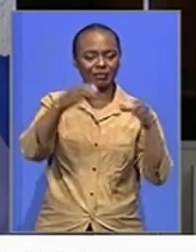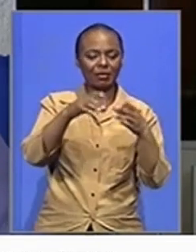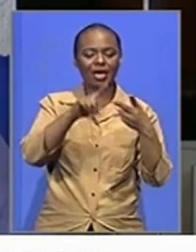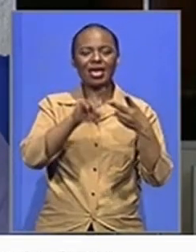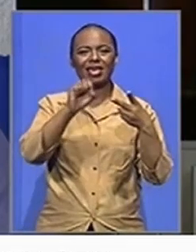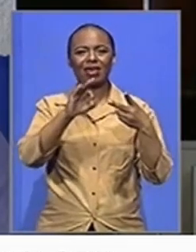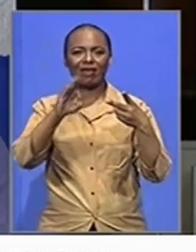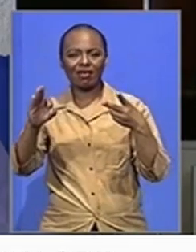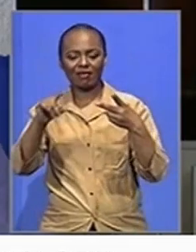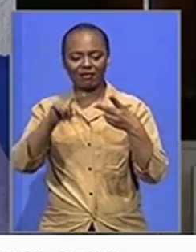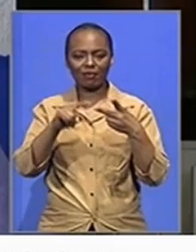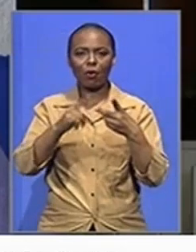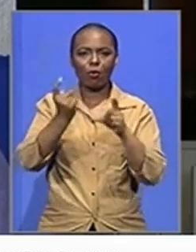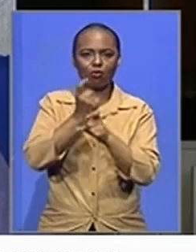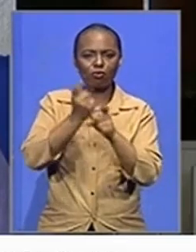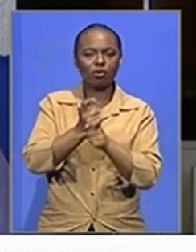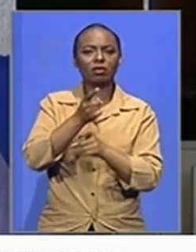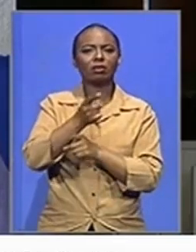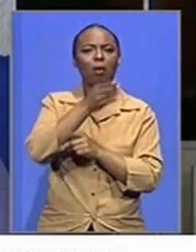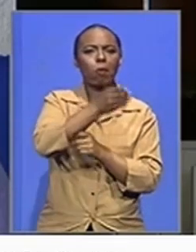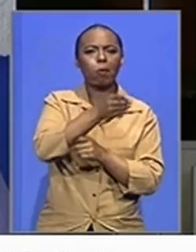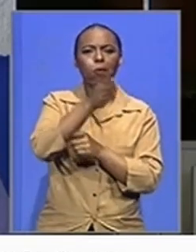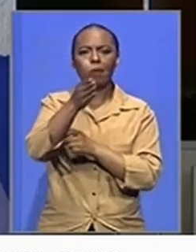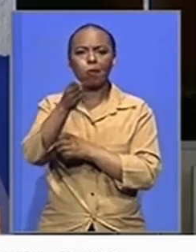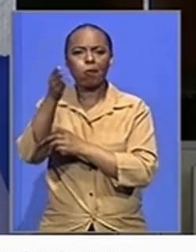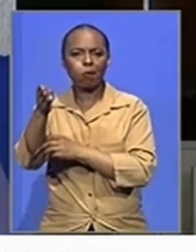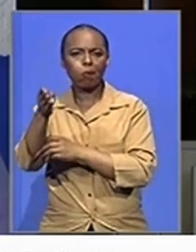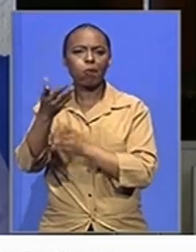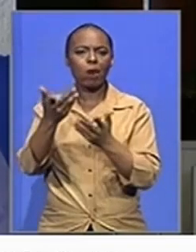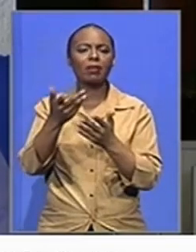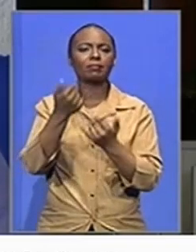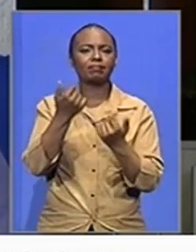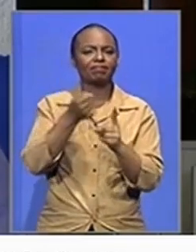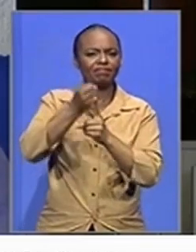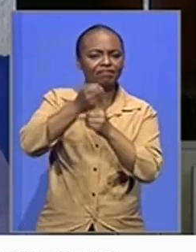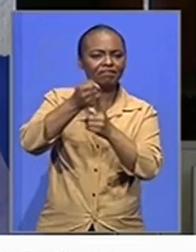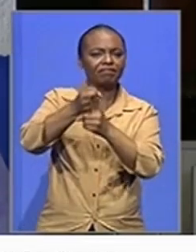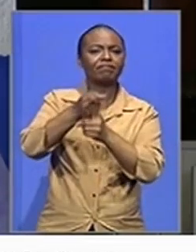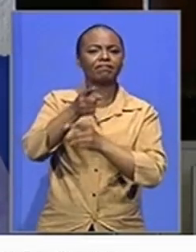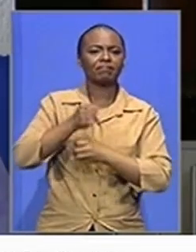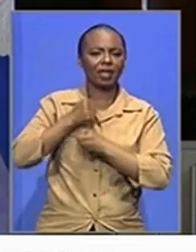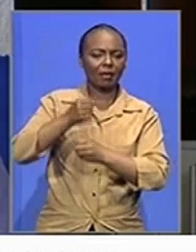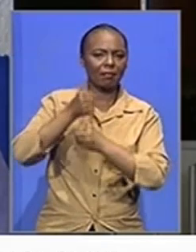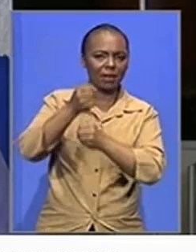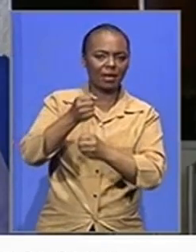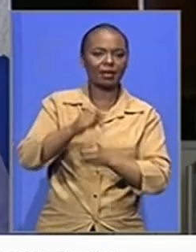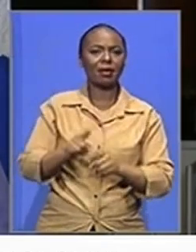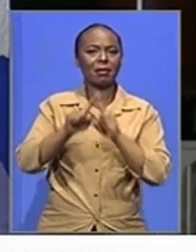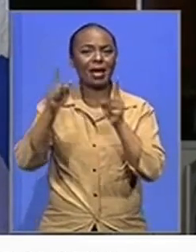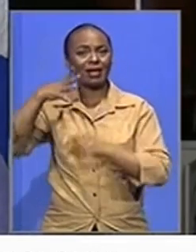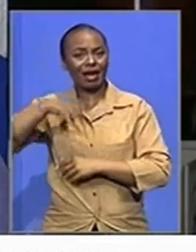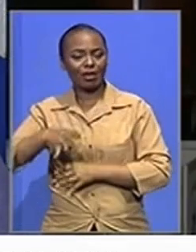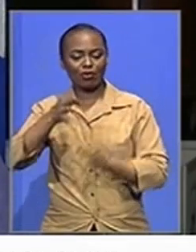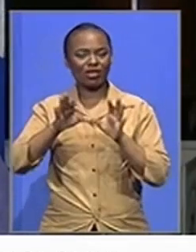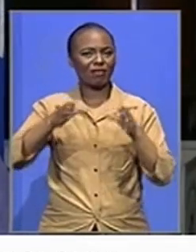la EFF ile bona ba leng gore ba ko pele in terms of go campaigna, but makoko a